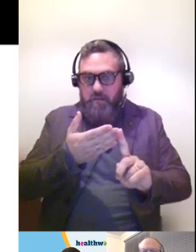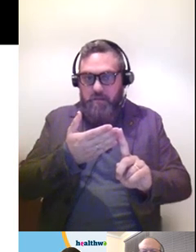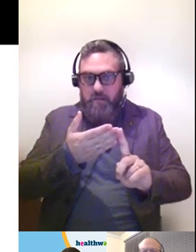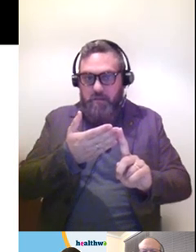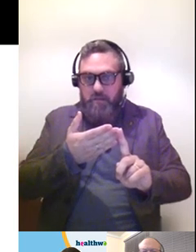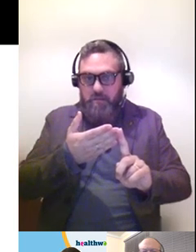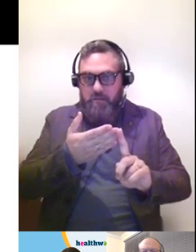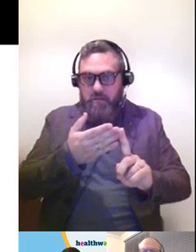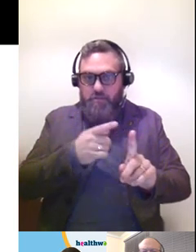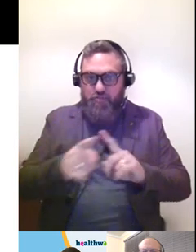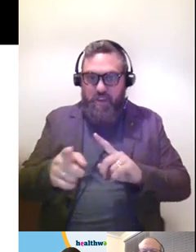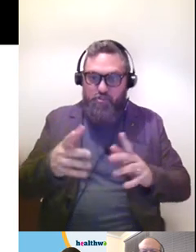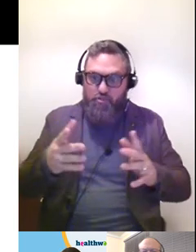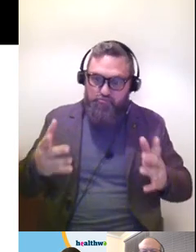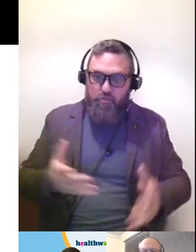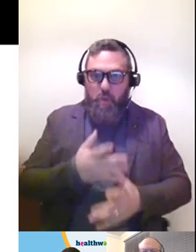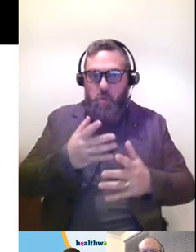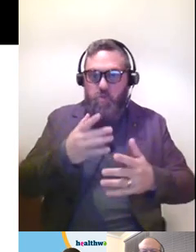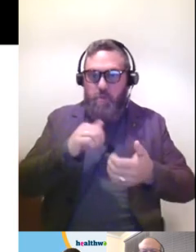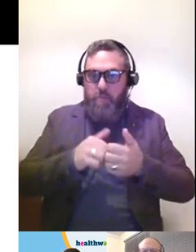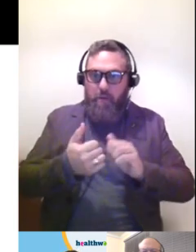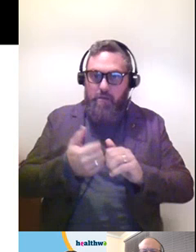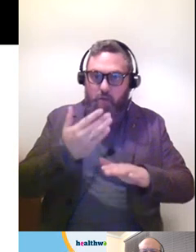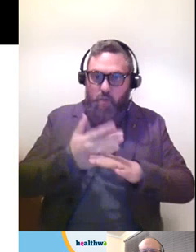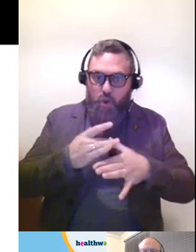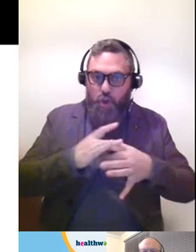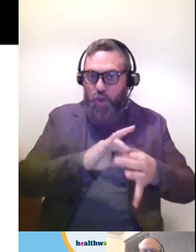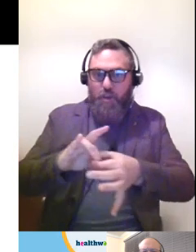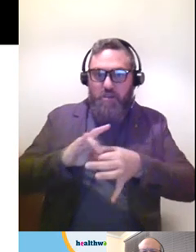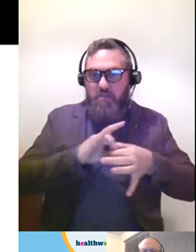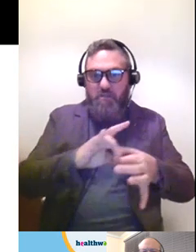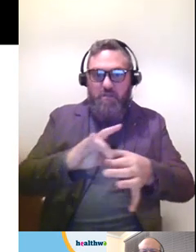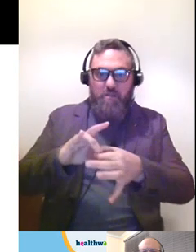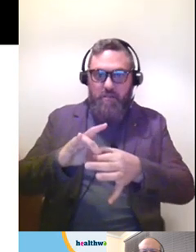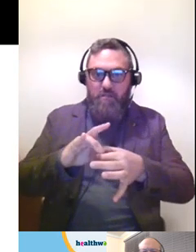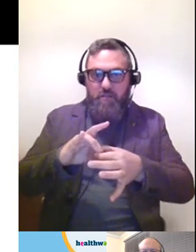to promote partnership working, more joined up working